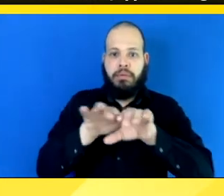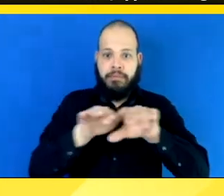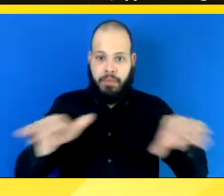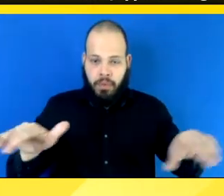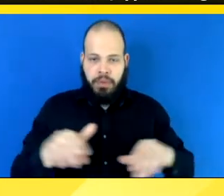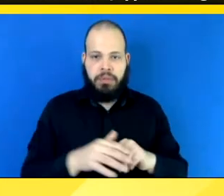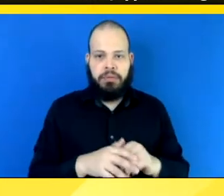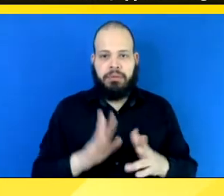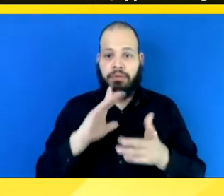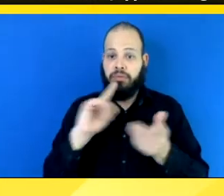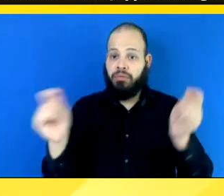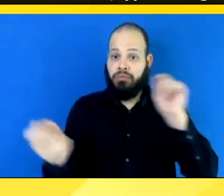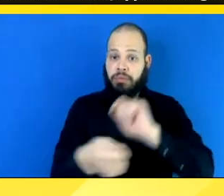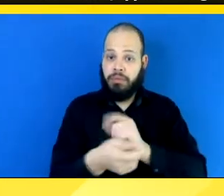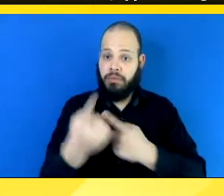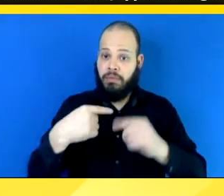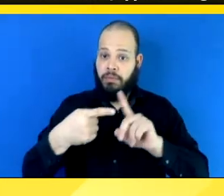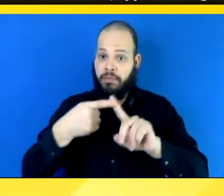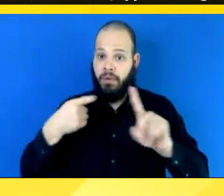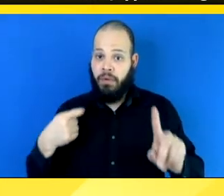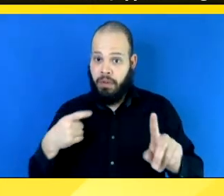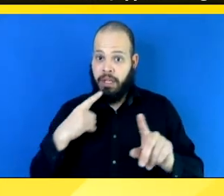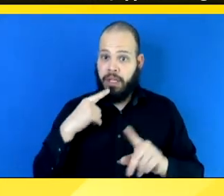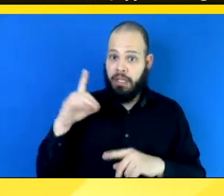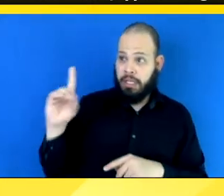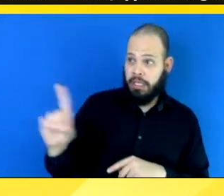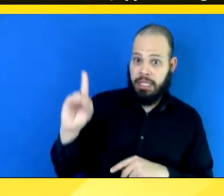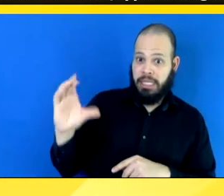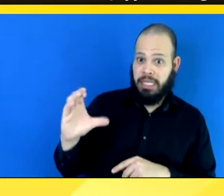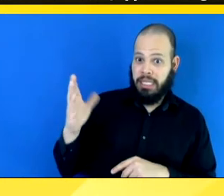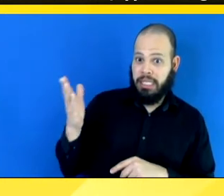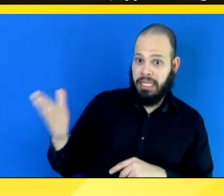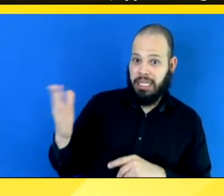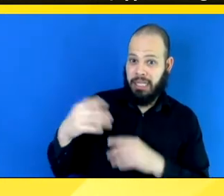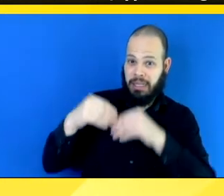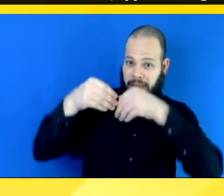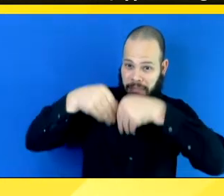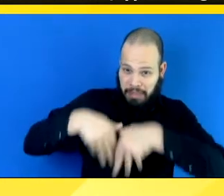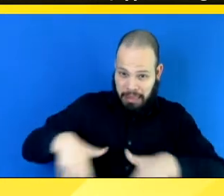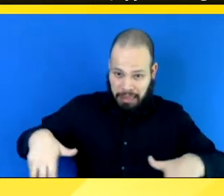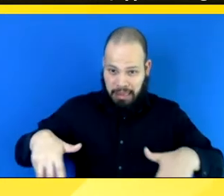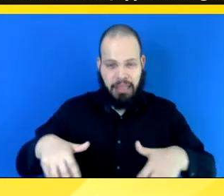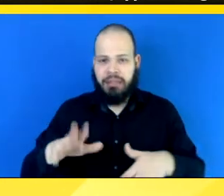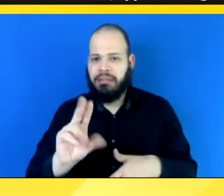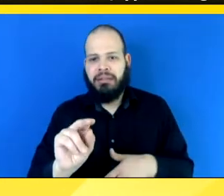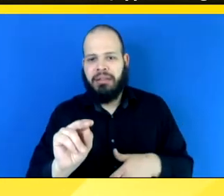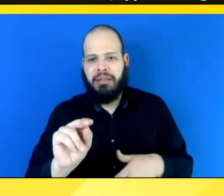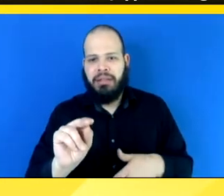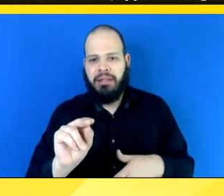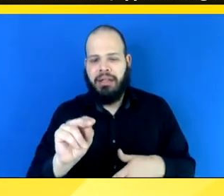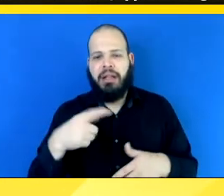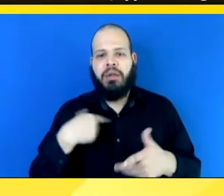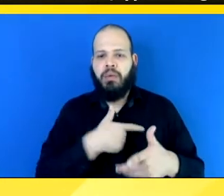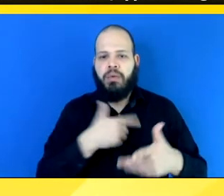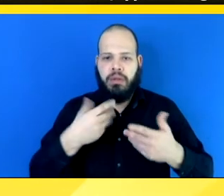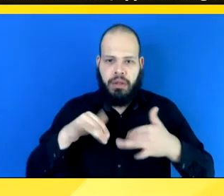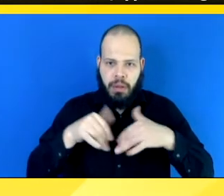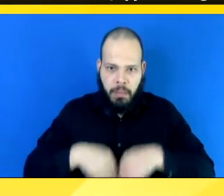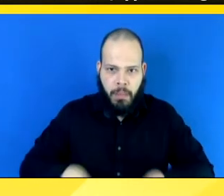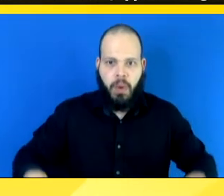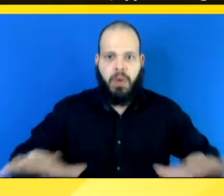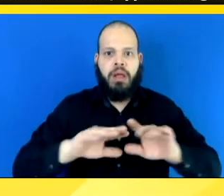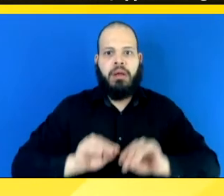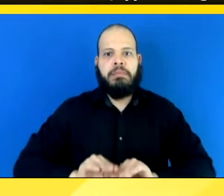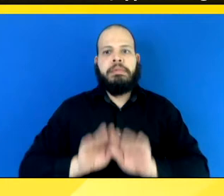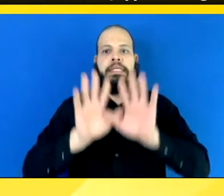from Birmingham up. Change comes from Bessemer up. James comes from Alabama up. That's the movement. And it's time to nationalize